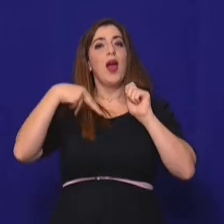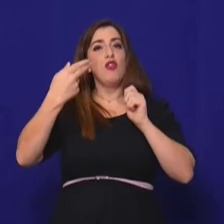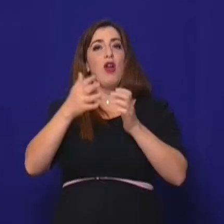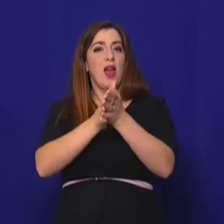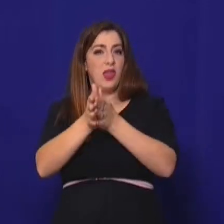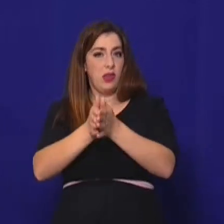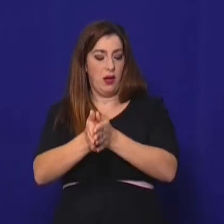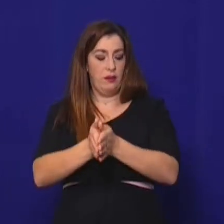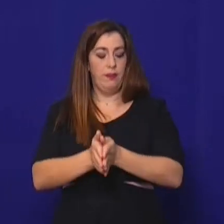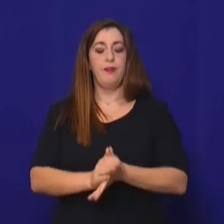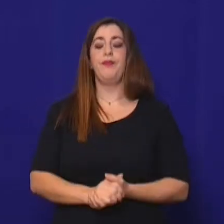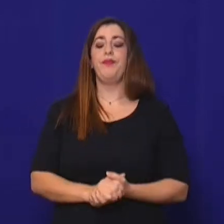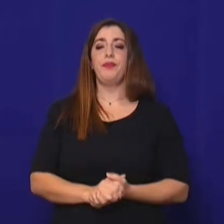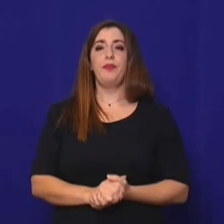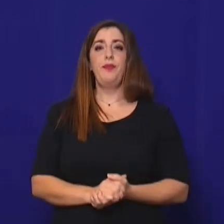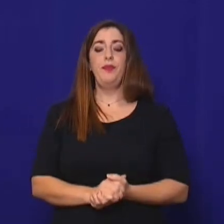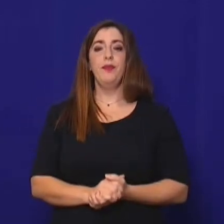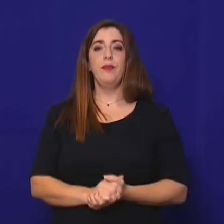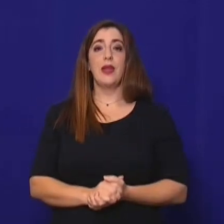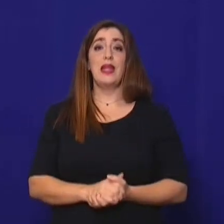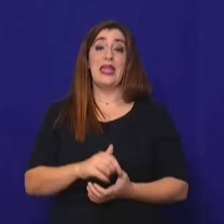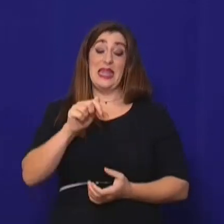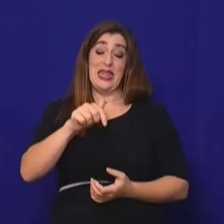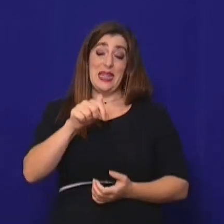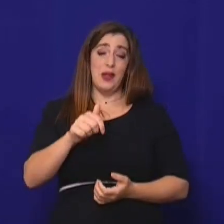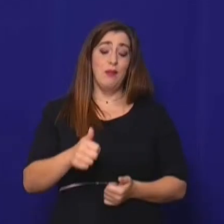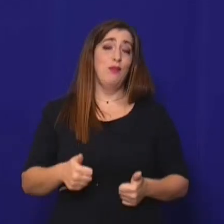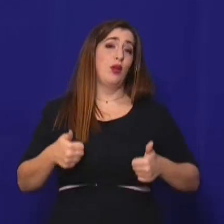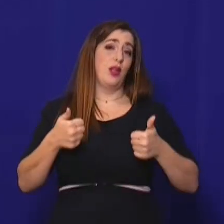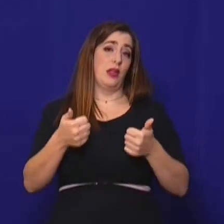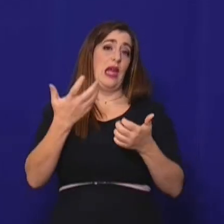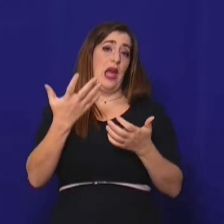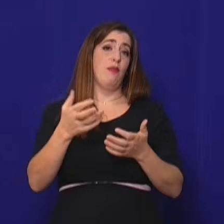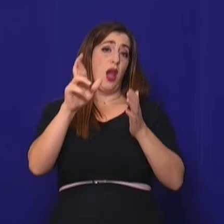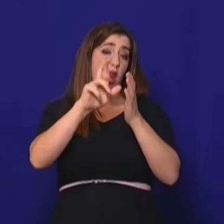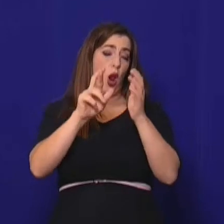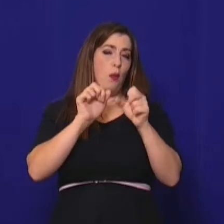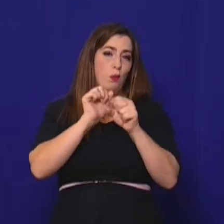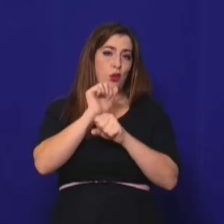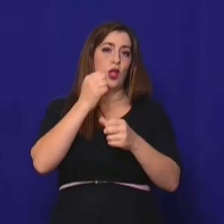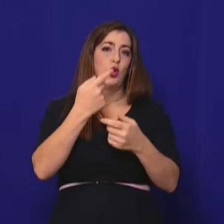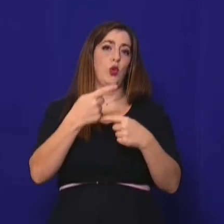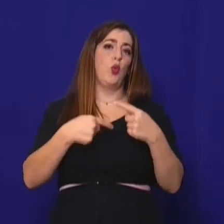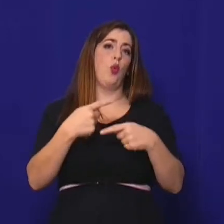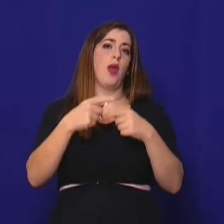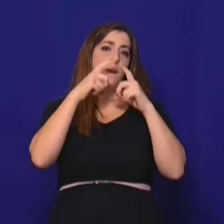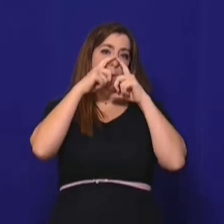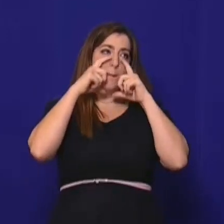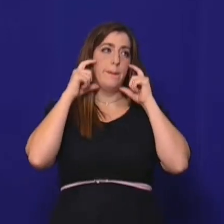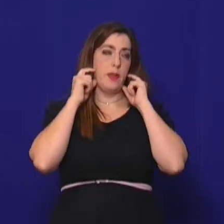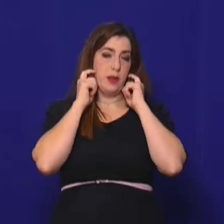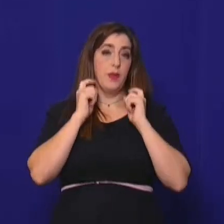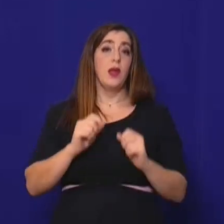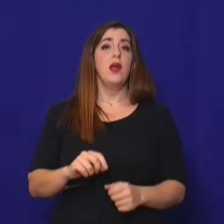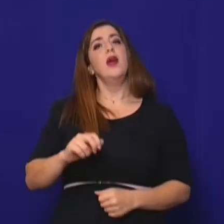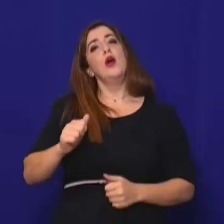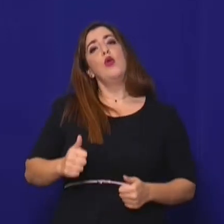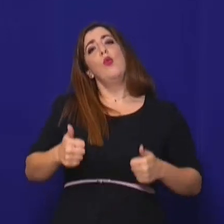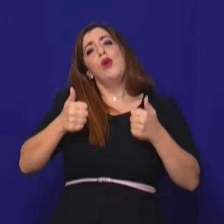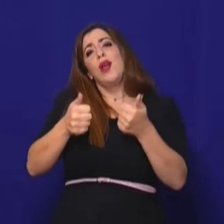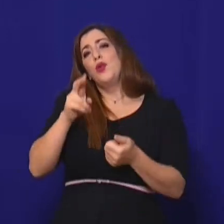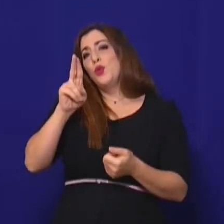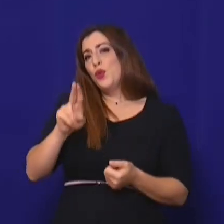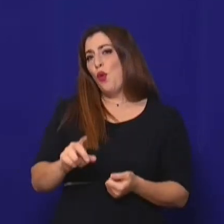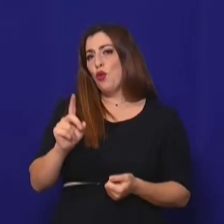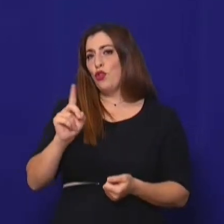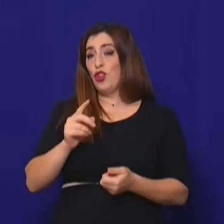U nfakkarkom li dan huwa b'avviż legali l-obbligu li jintlibsu l-maskri. U l-hand hygiene jibqa' hemmhekk importanti